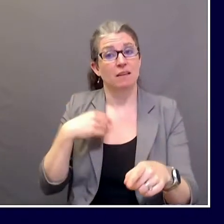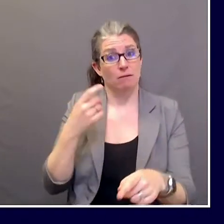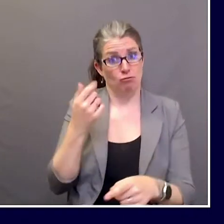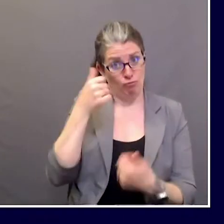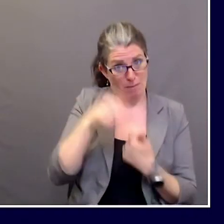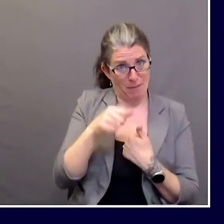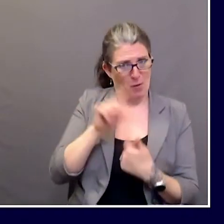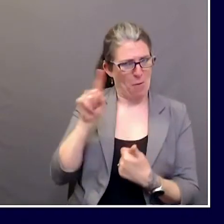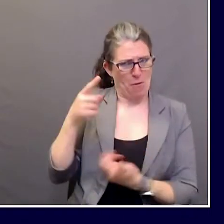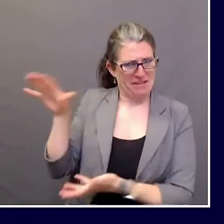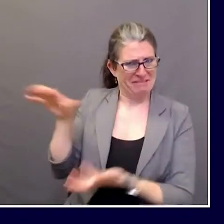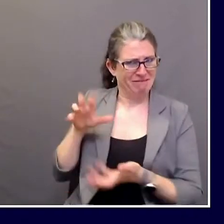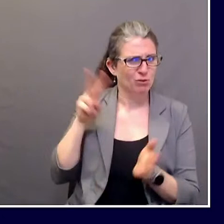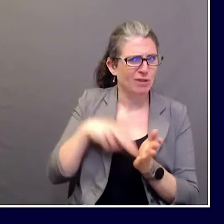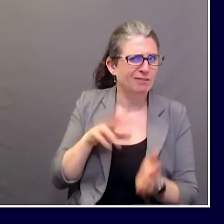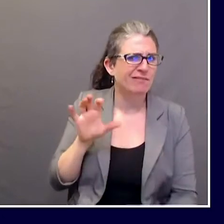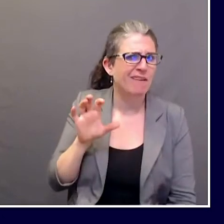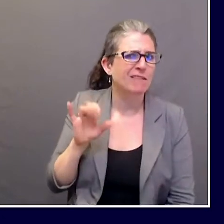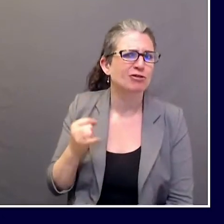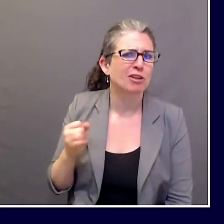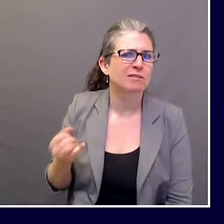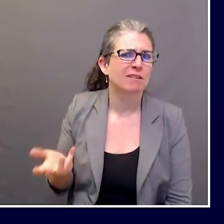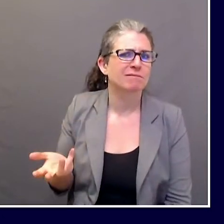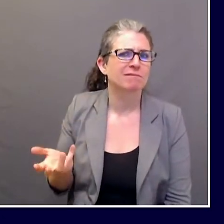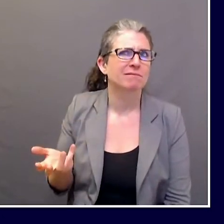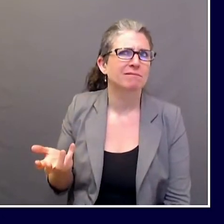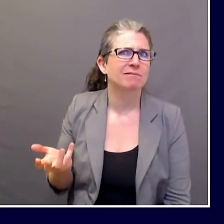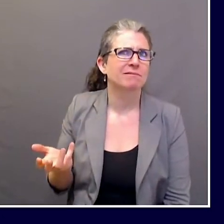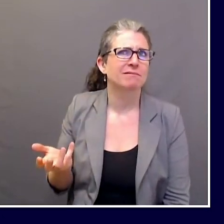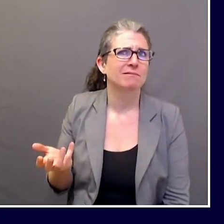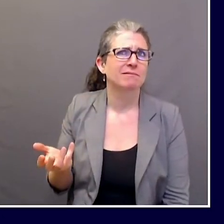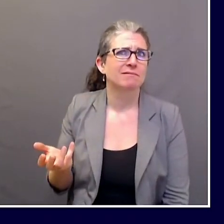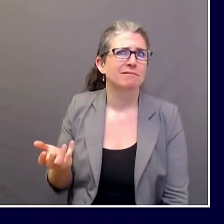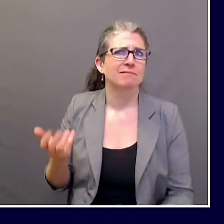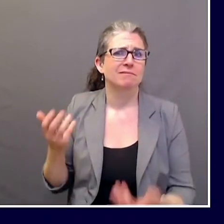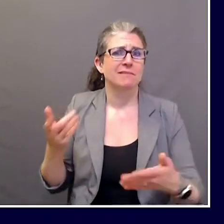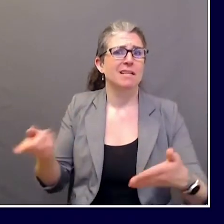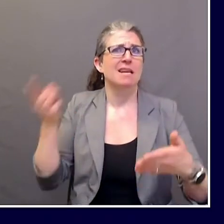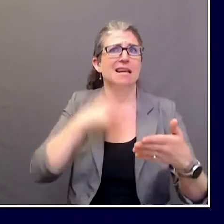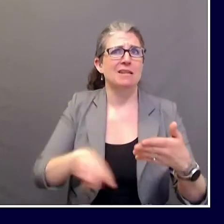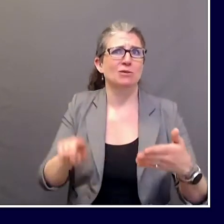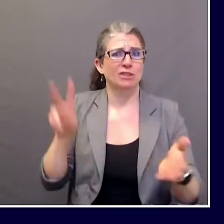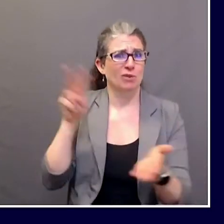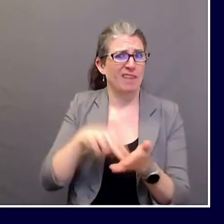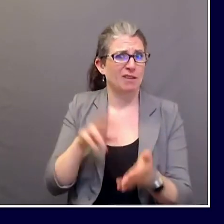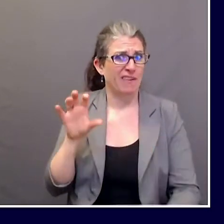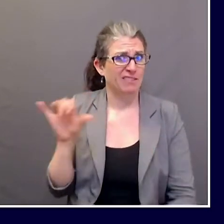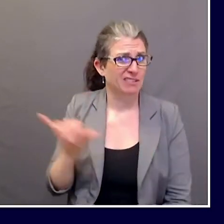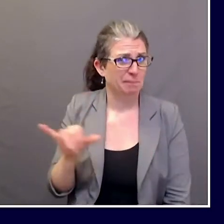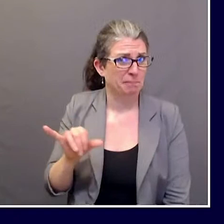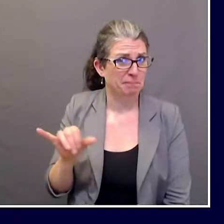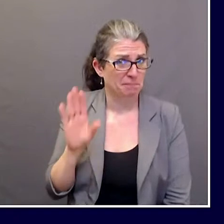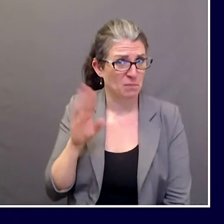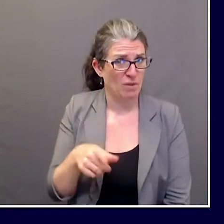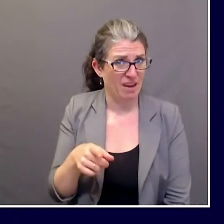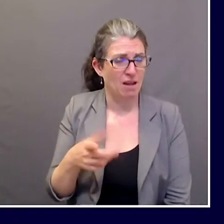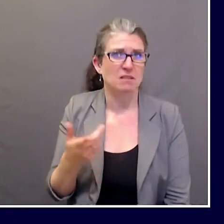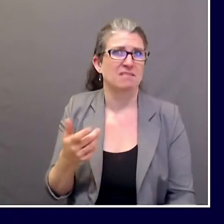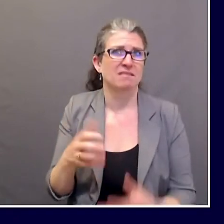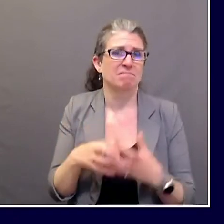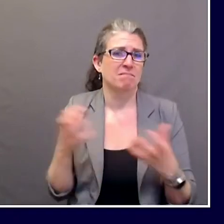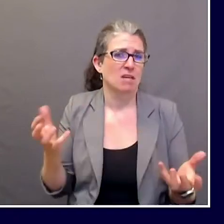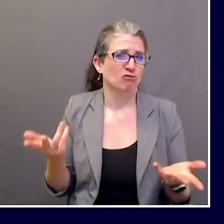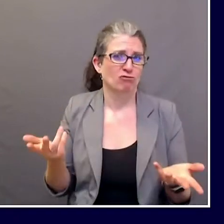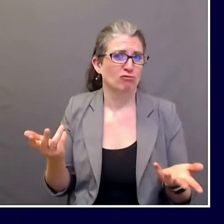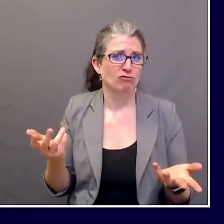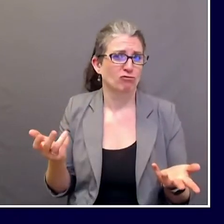of J&J was not thought to be that much higher, if it was even higher at all. So some of it depends on this new information